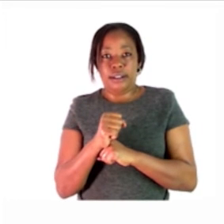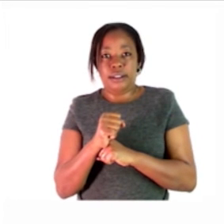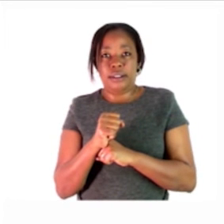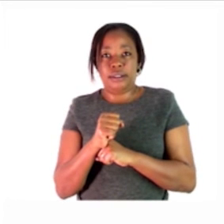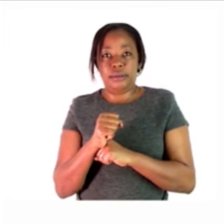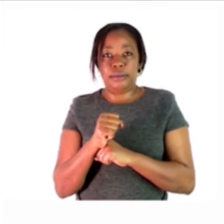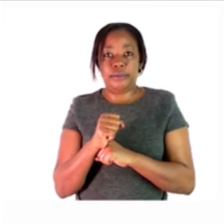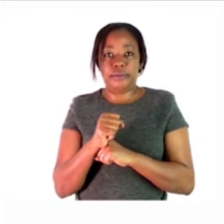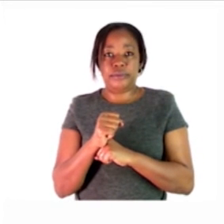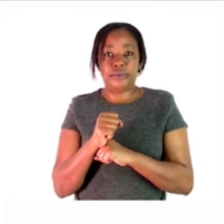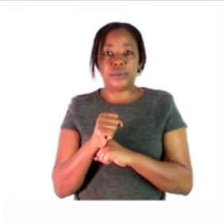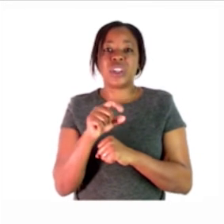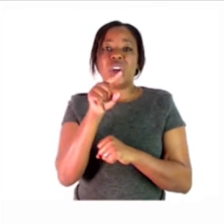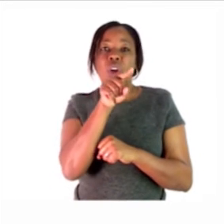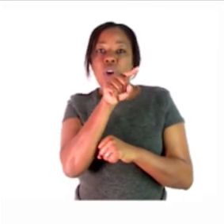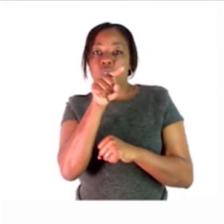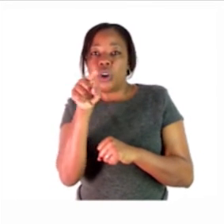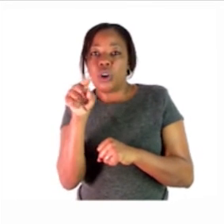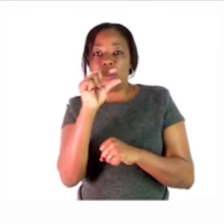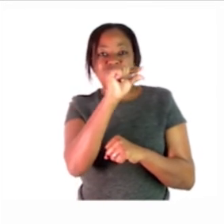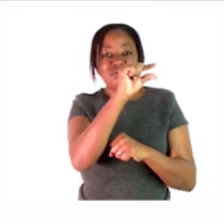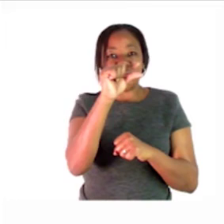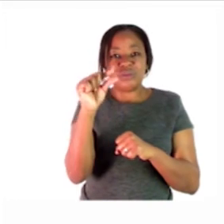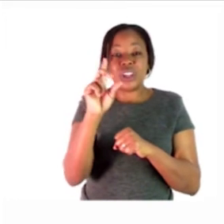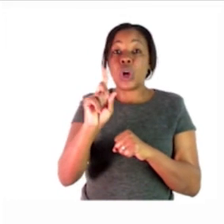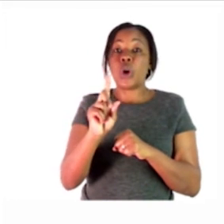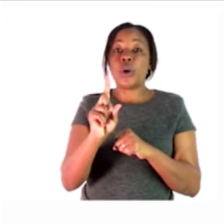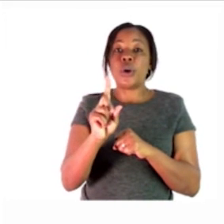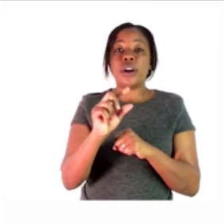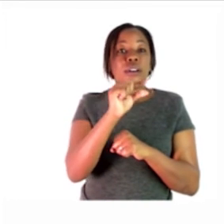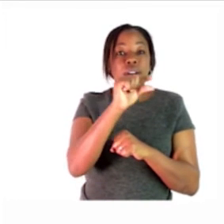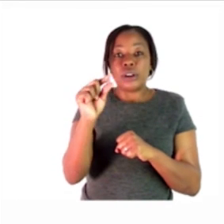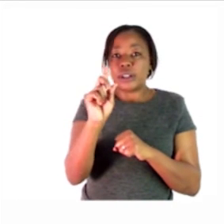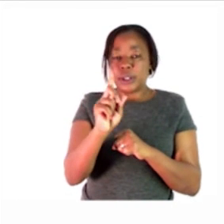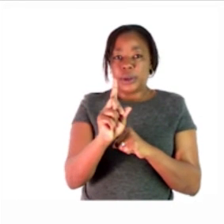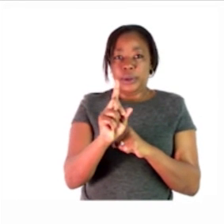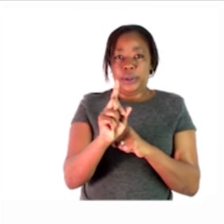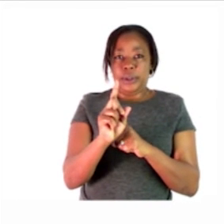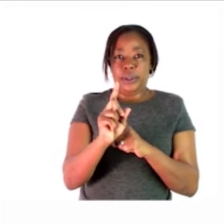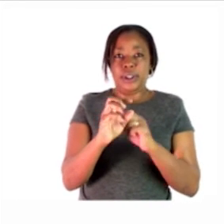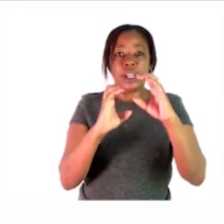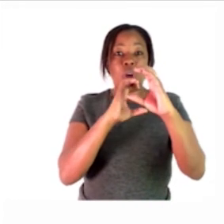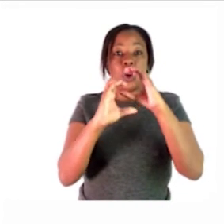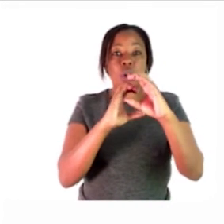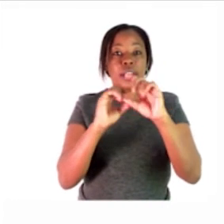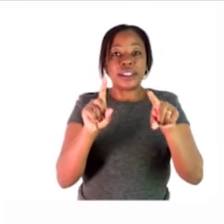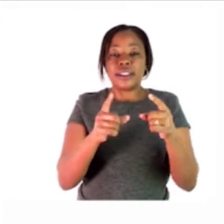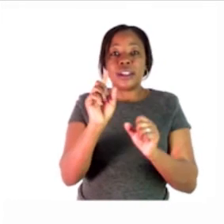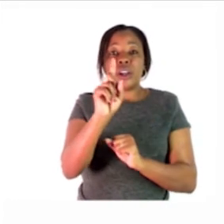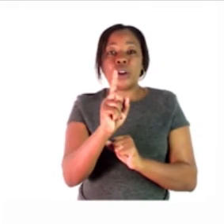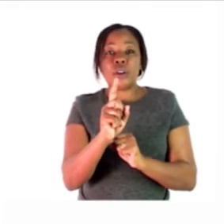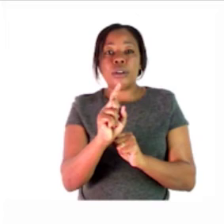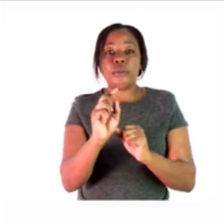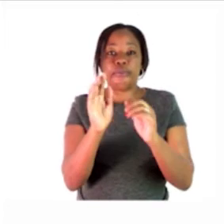what word is it? It should be a communicating tool, otherwise then it's wrong. What I found here myself